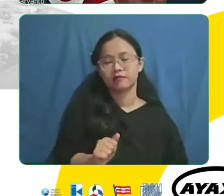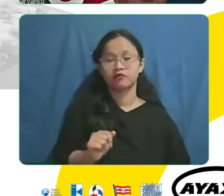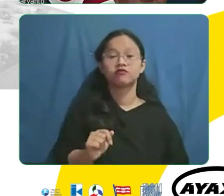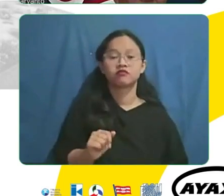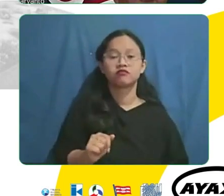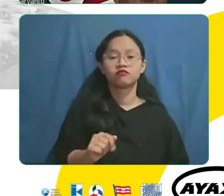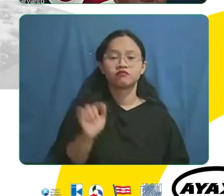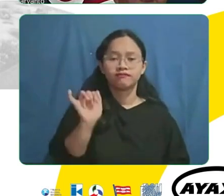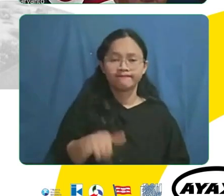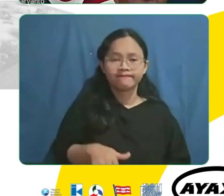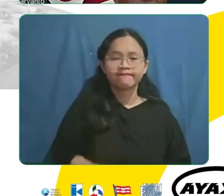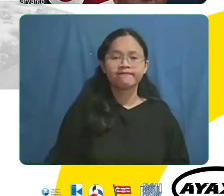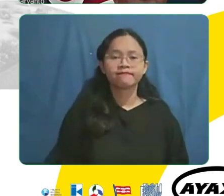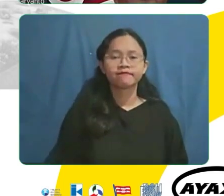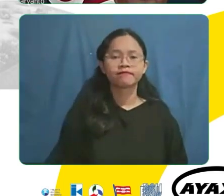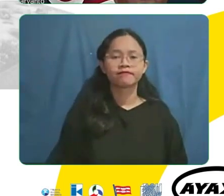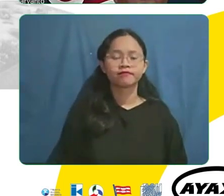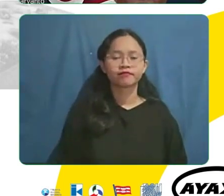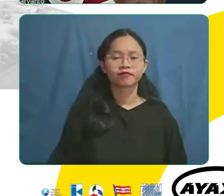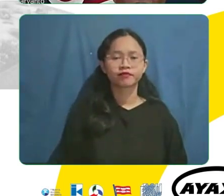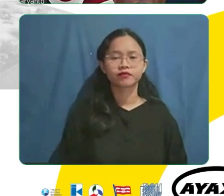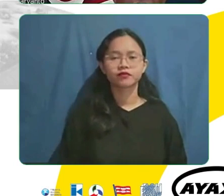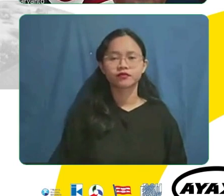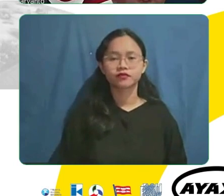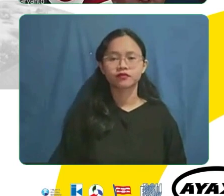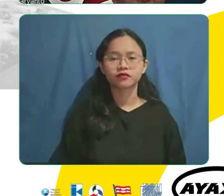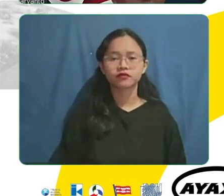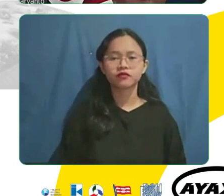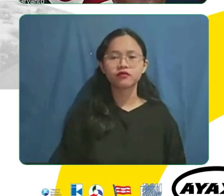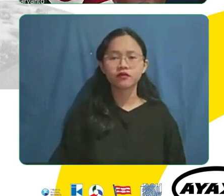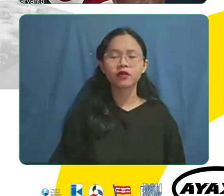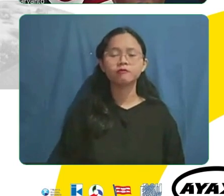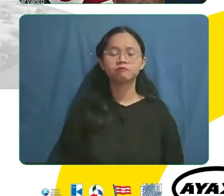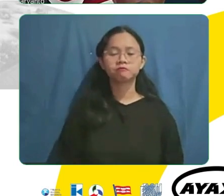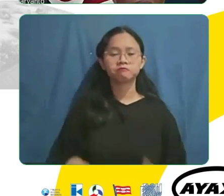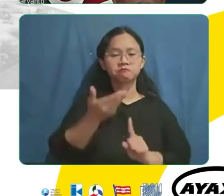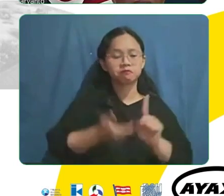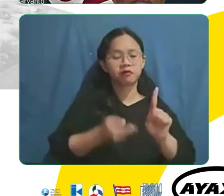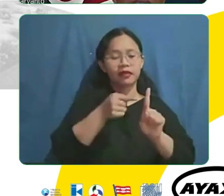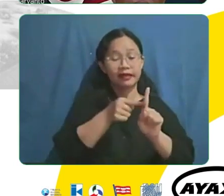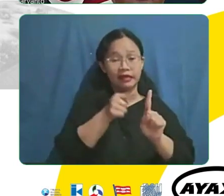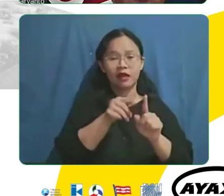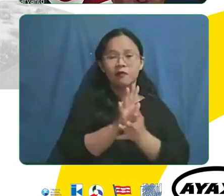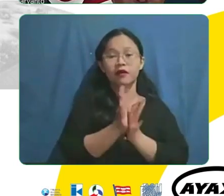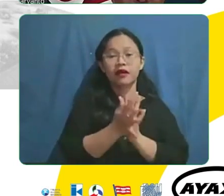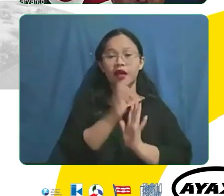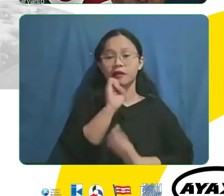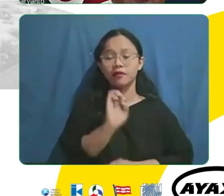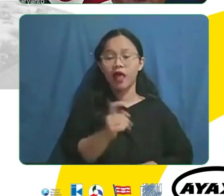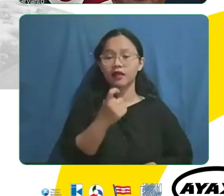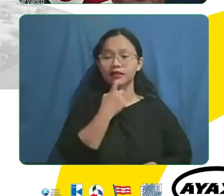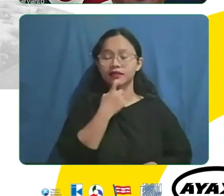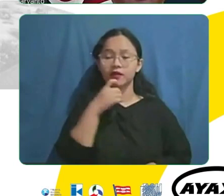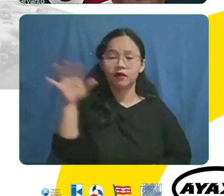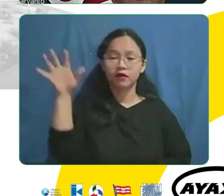that evidence of global warming is in. Our fate is sealed. We are going to